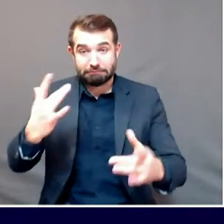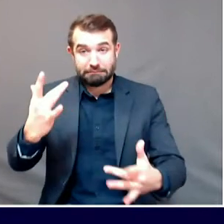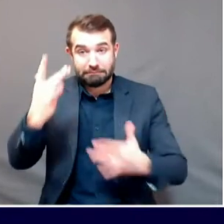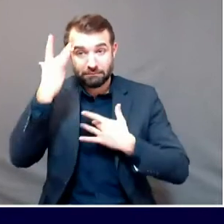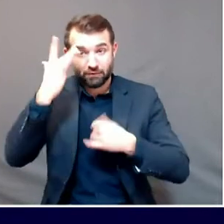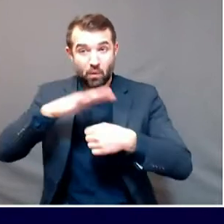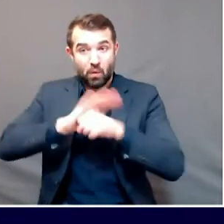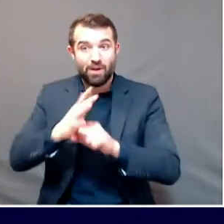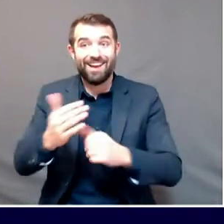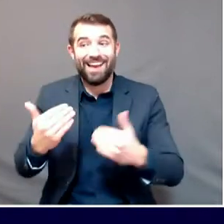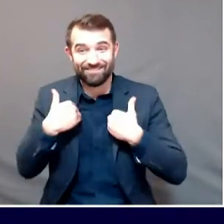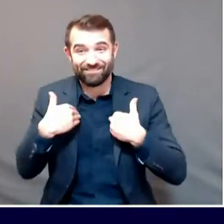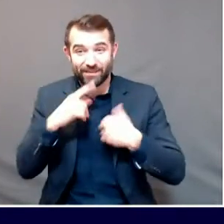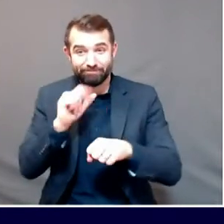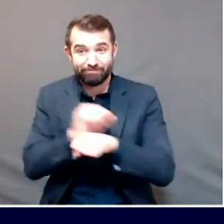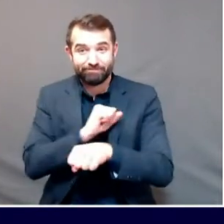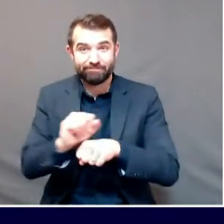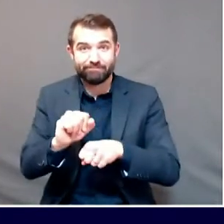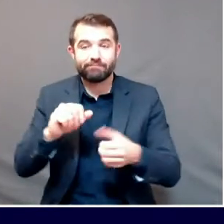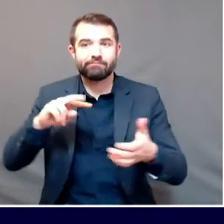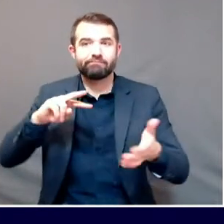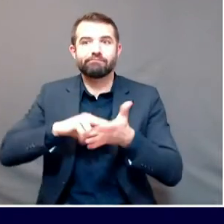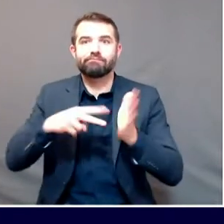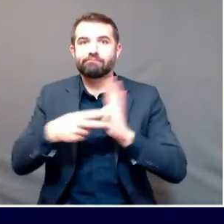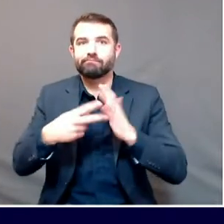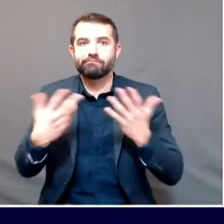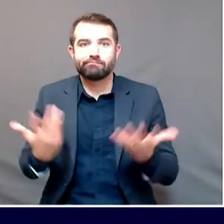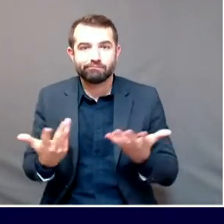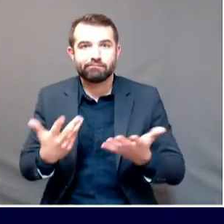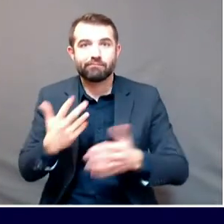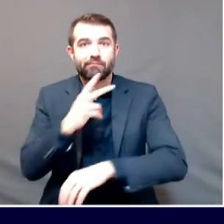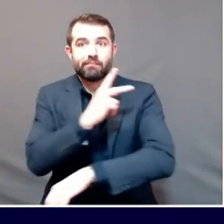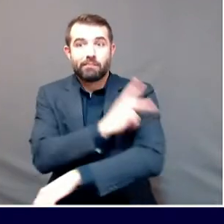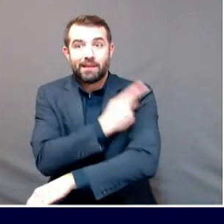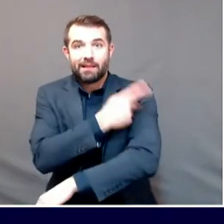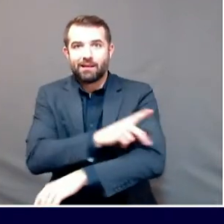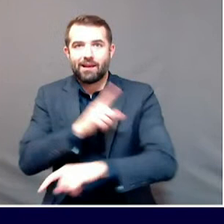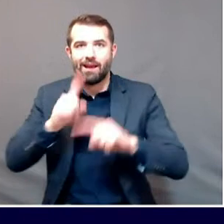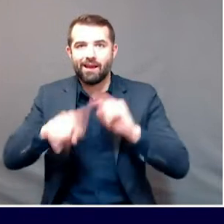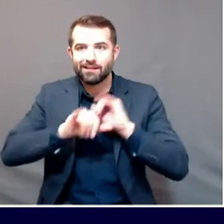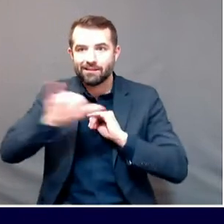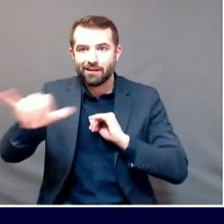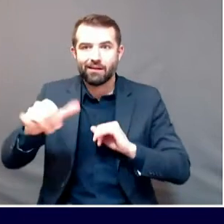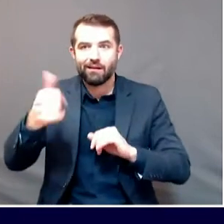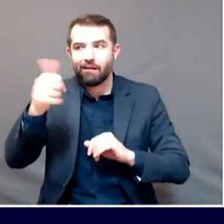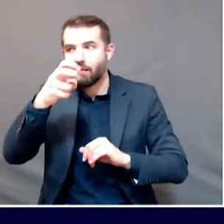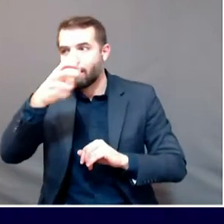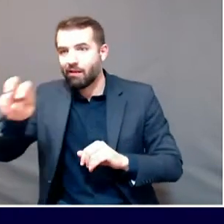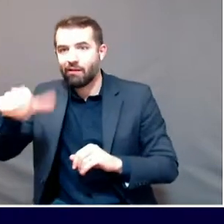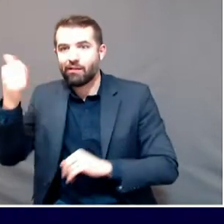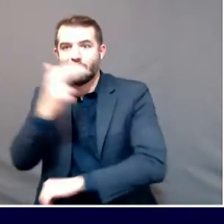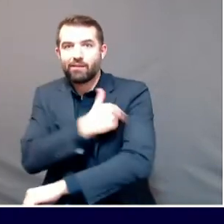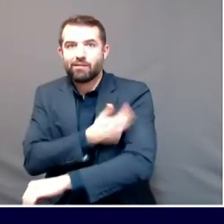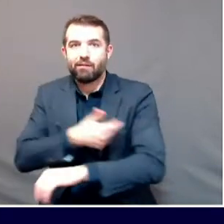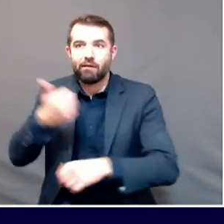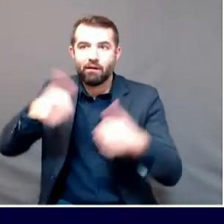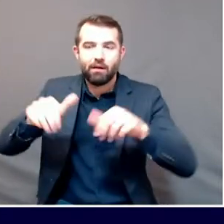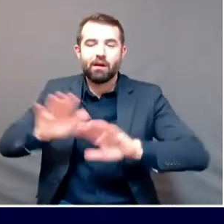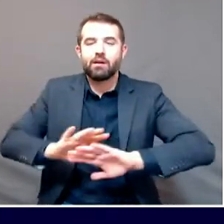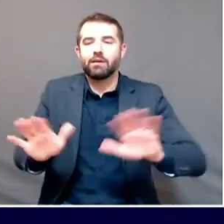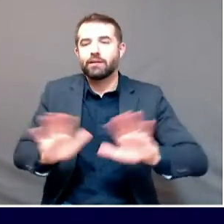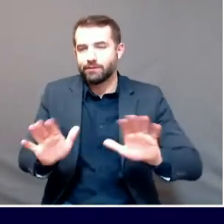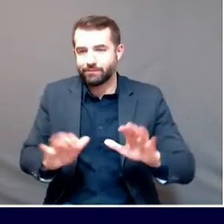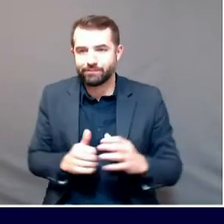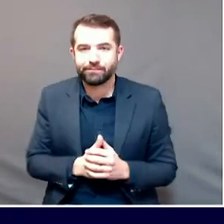reverberate far wider. Okay, and then one of those ripple effects as you're talking about is actually